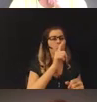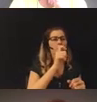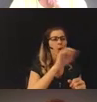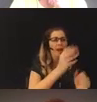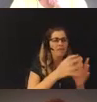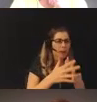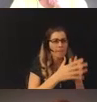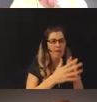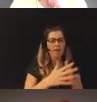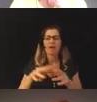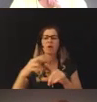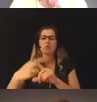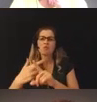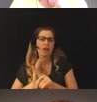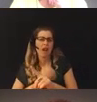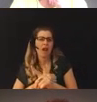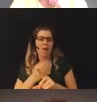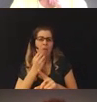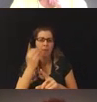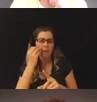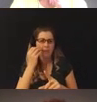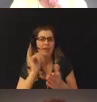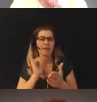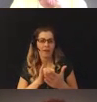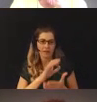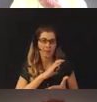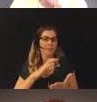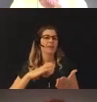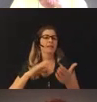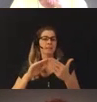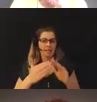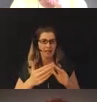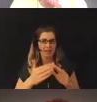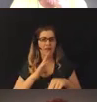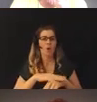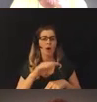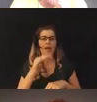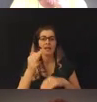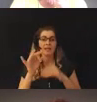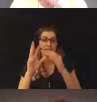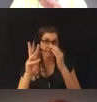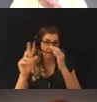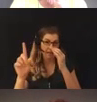government sanctioned and enforced. In Baltimore, there was a committee on segregation until 1968 that upheld those and enforced